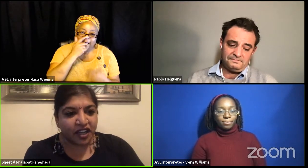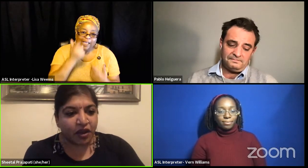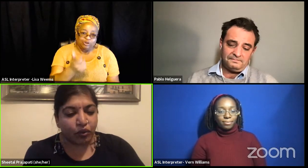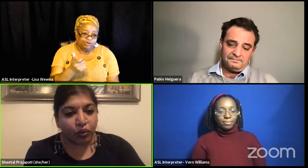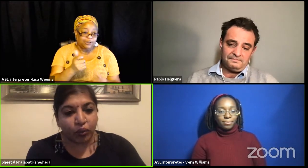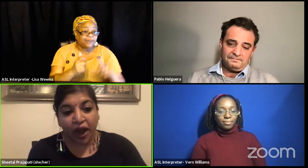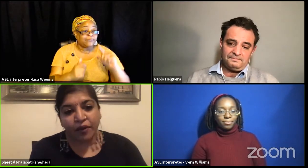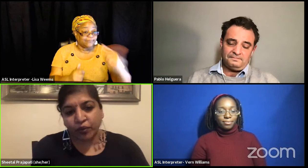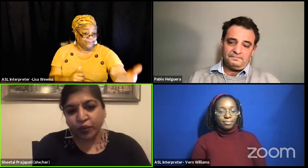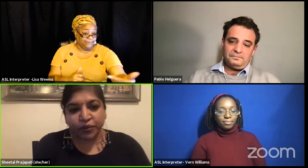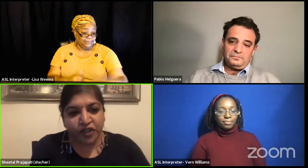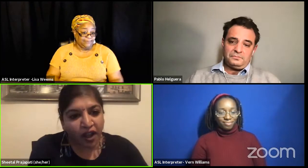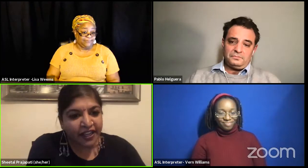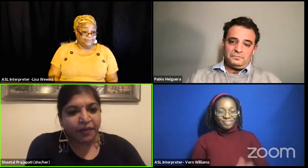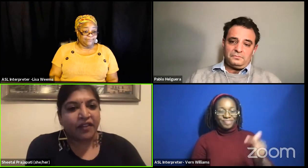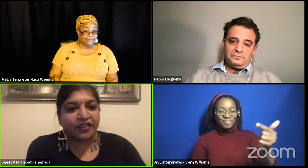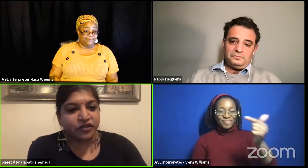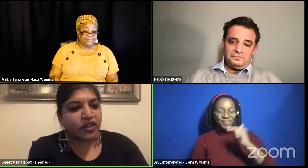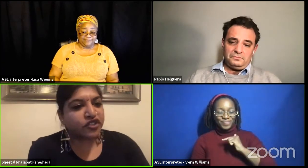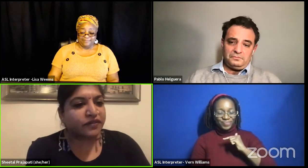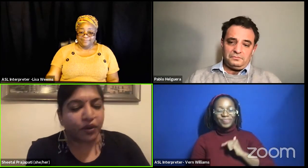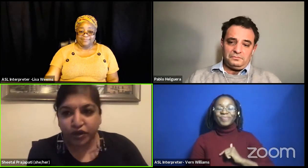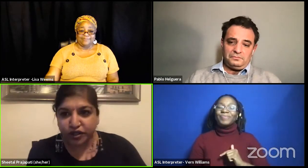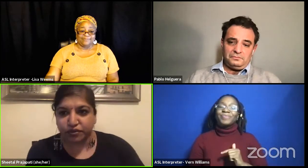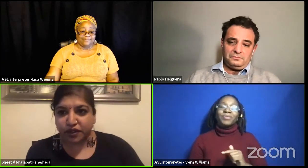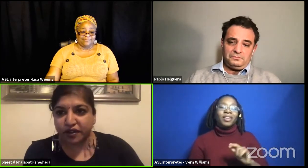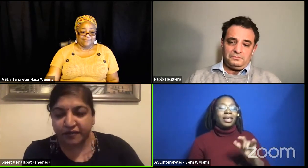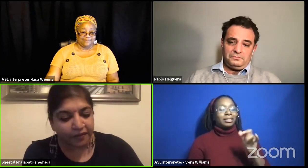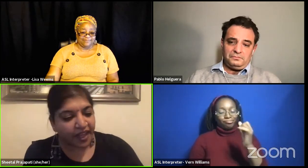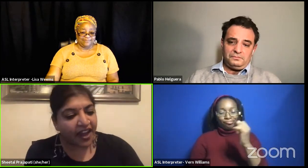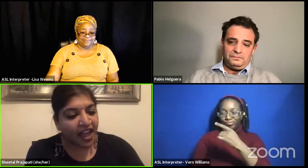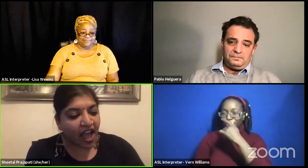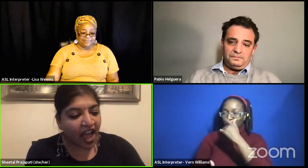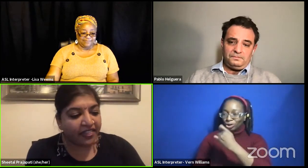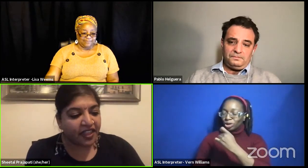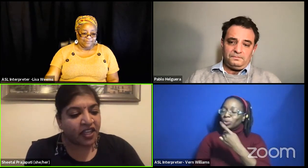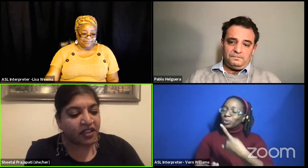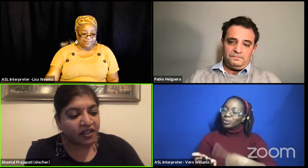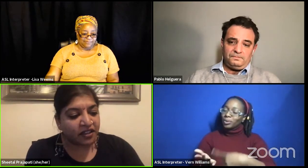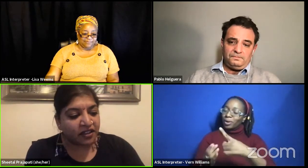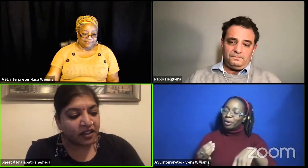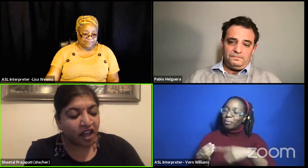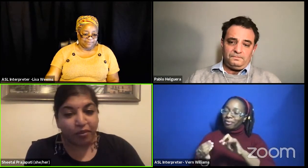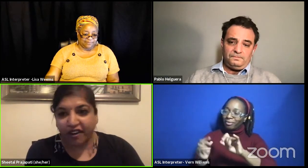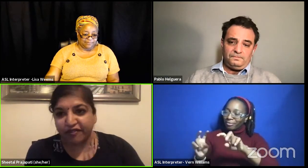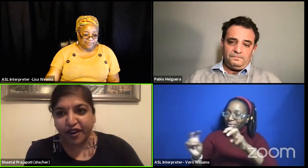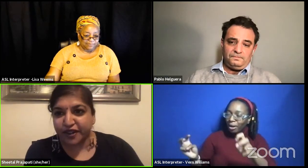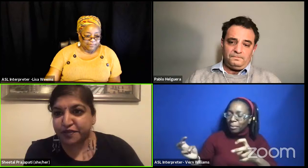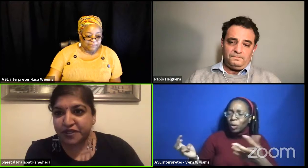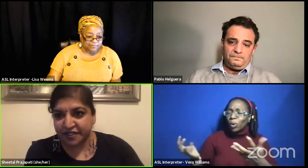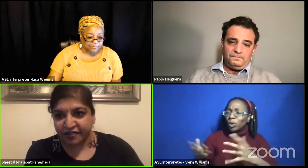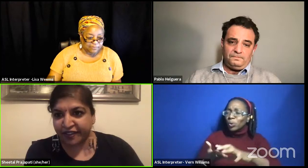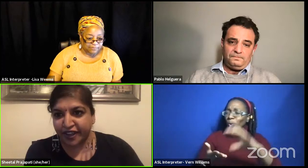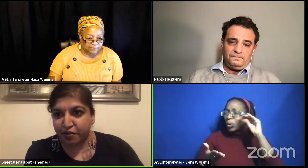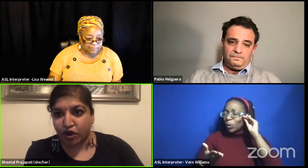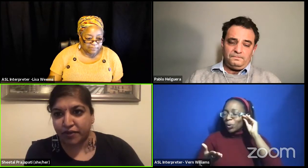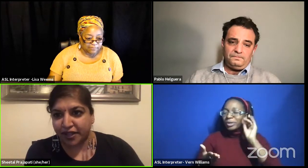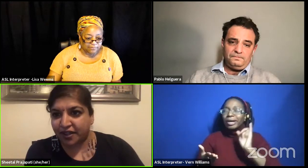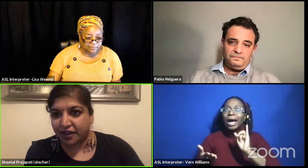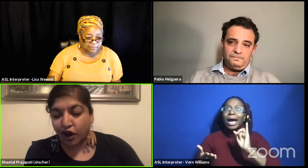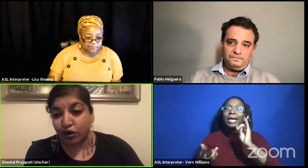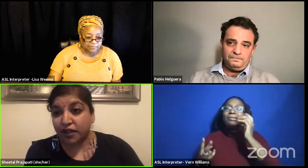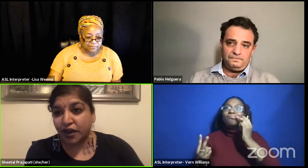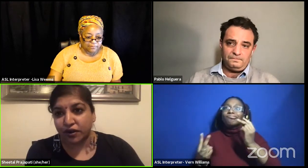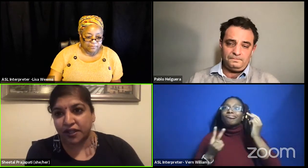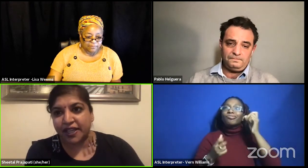And when we were talking about this question of like, what do you learn from that? I think about a very specific